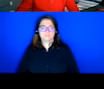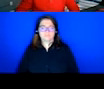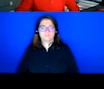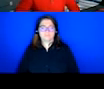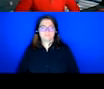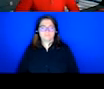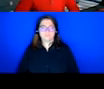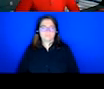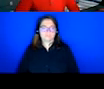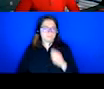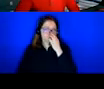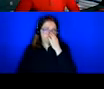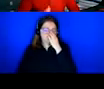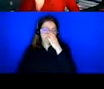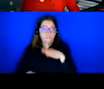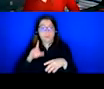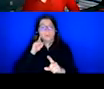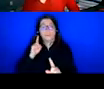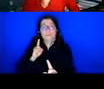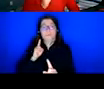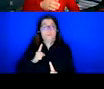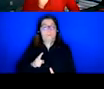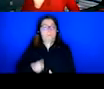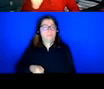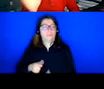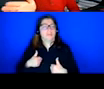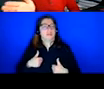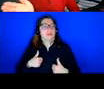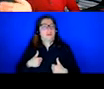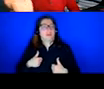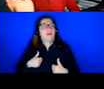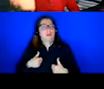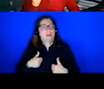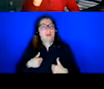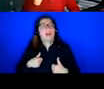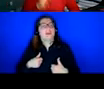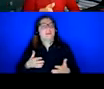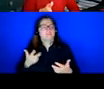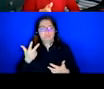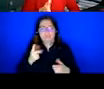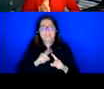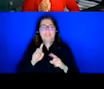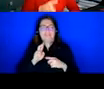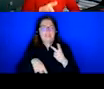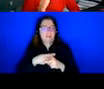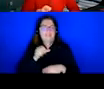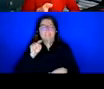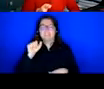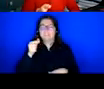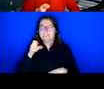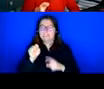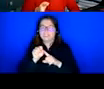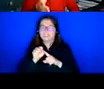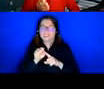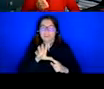So goals. So I put in 3 different types of stages of goals as well. So we want to think some immediate and